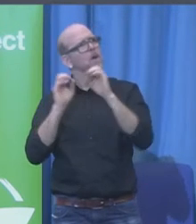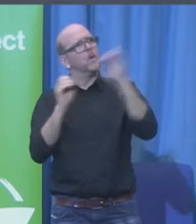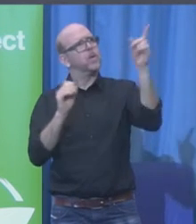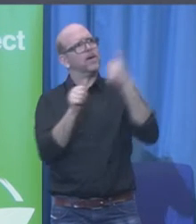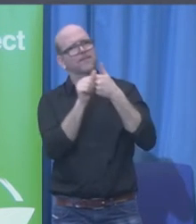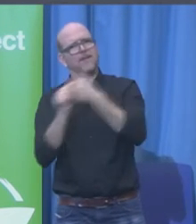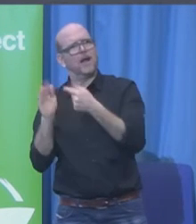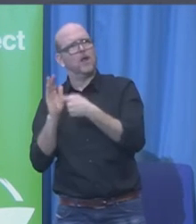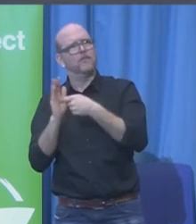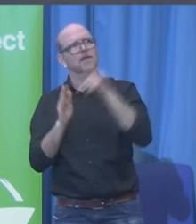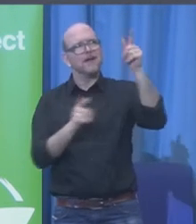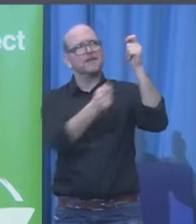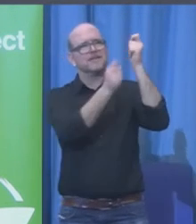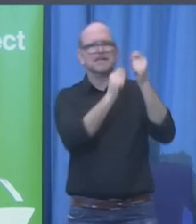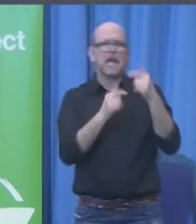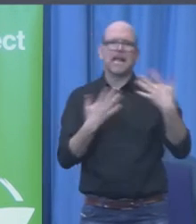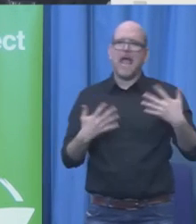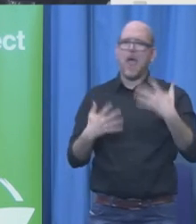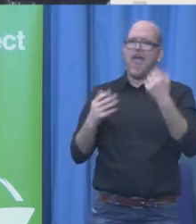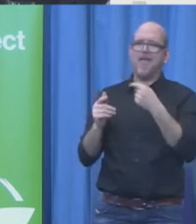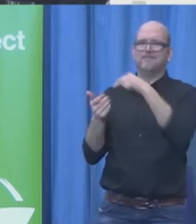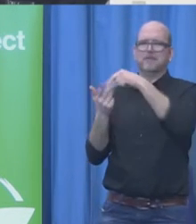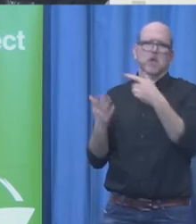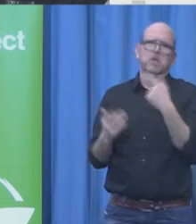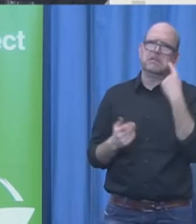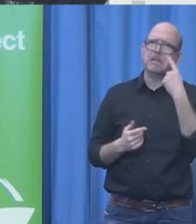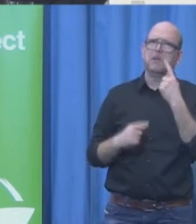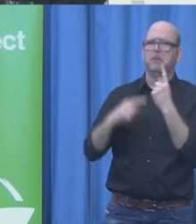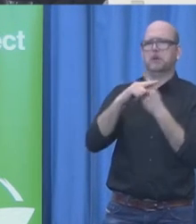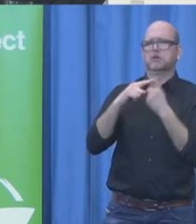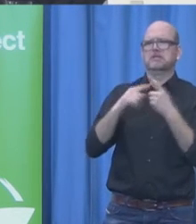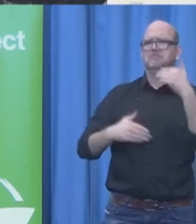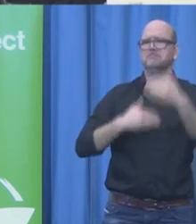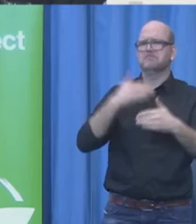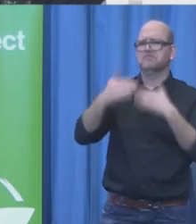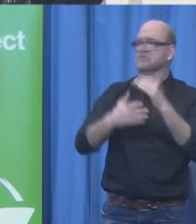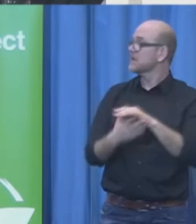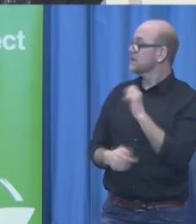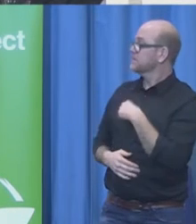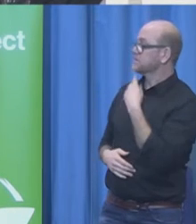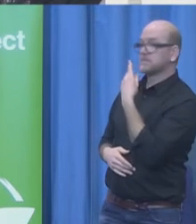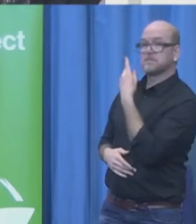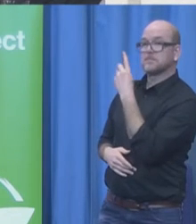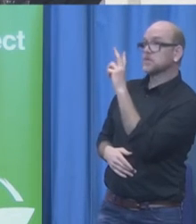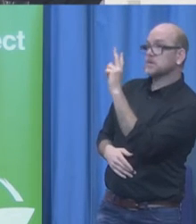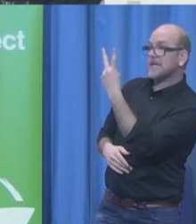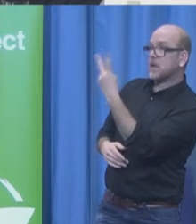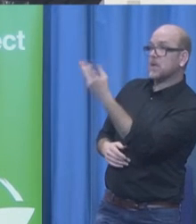on that. Yeah, there was. Unfortunately, there was no formalised structure in place